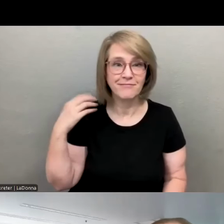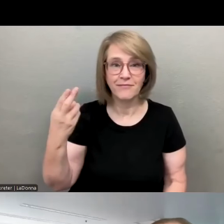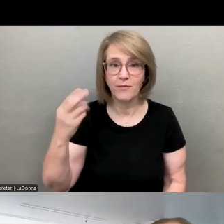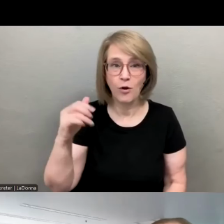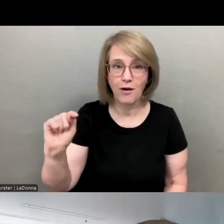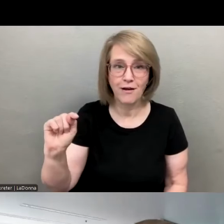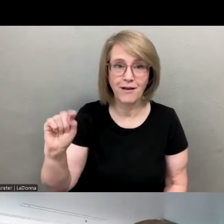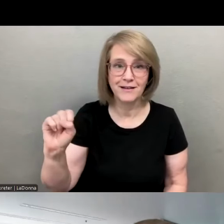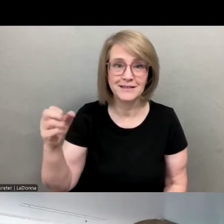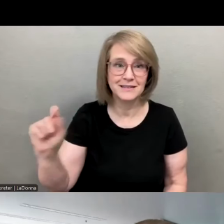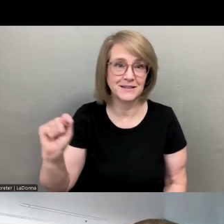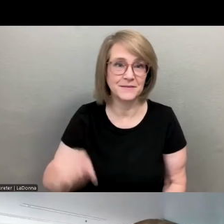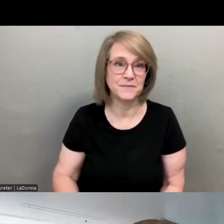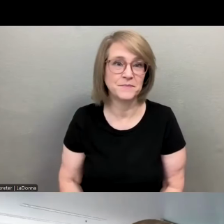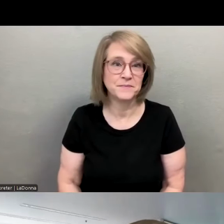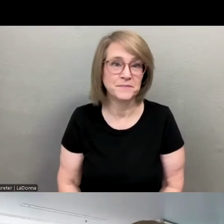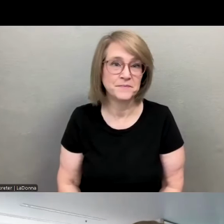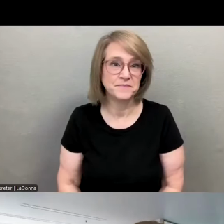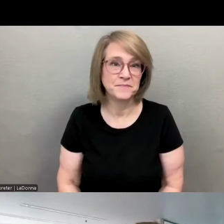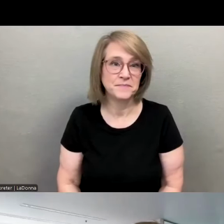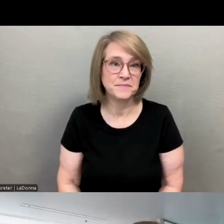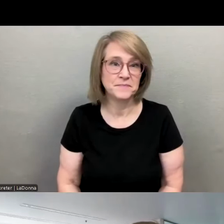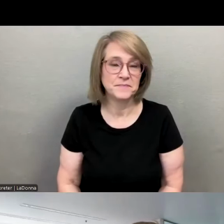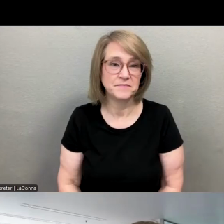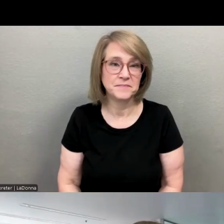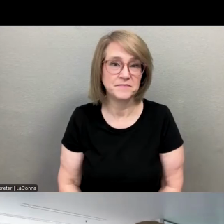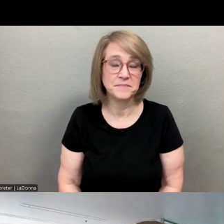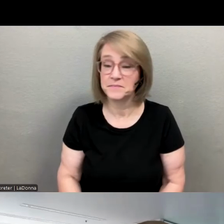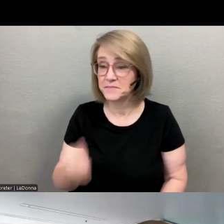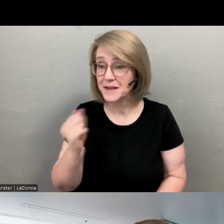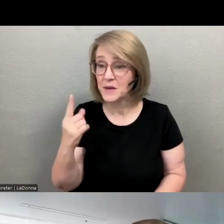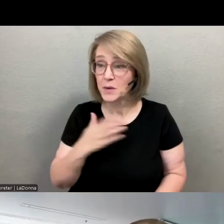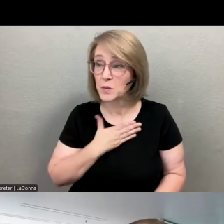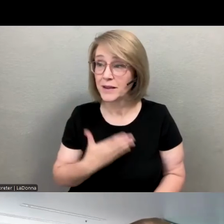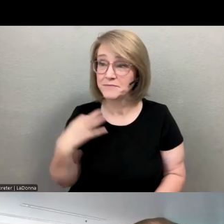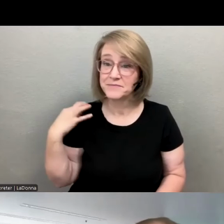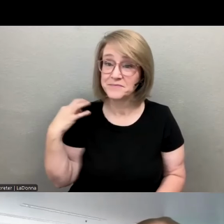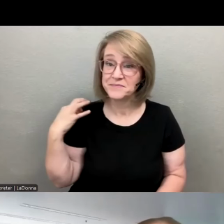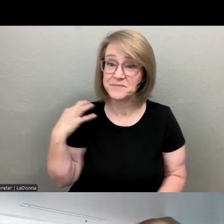Looking in the chat. Um, any volunteers?